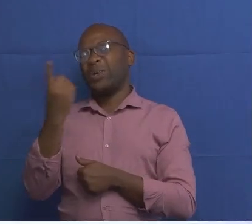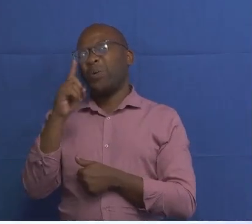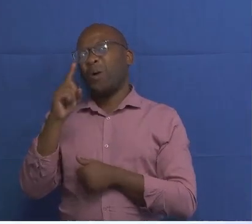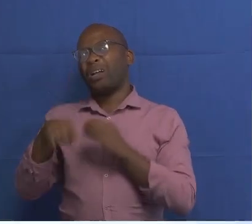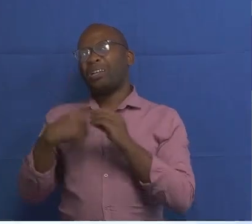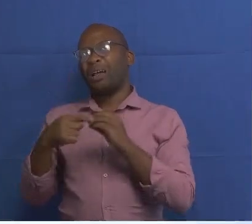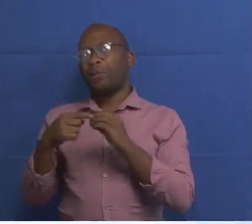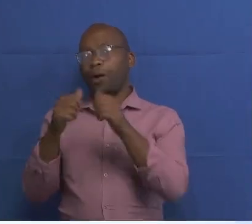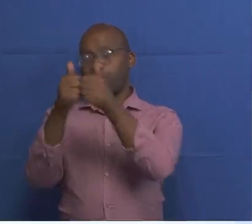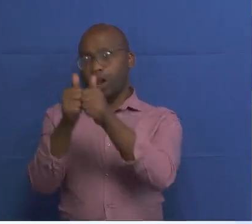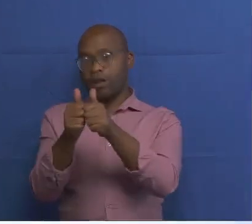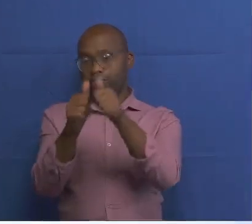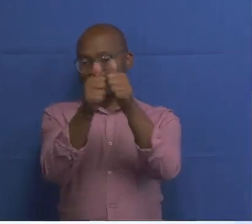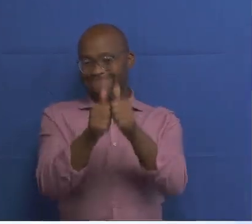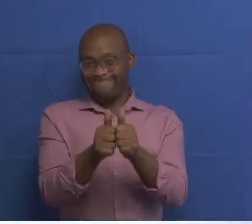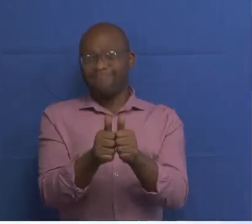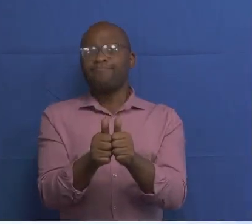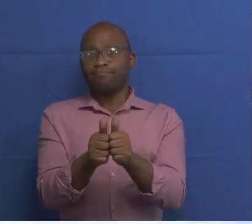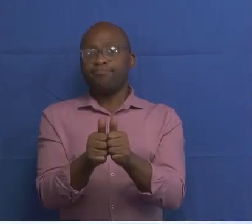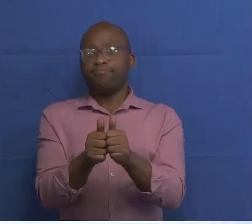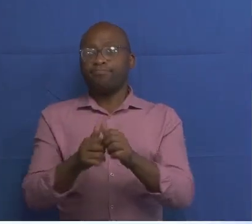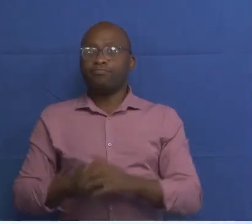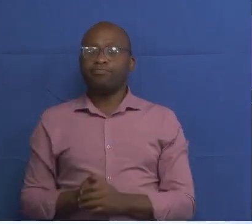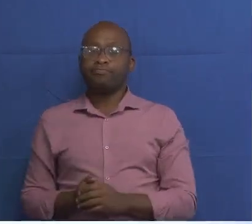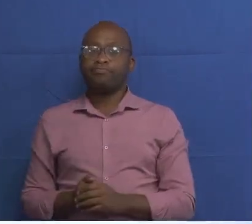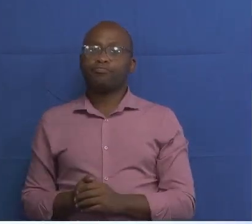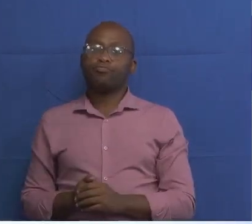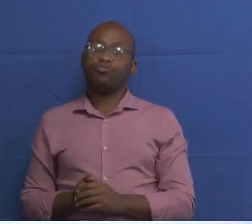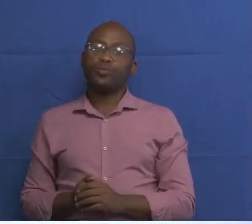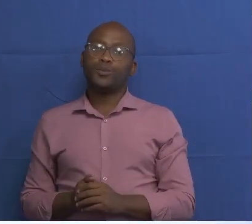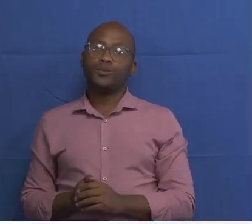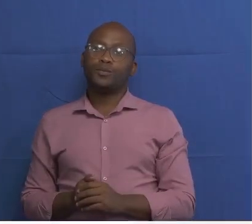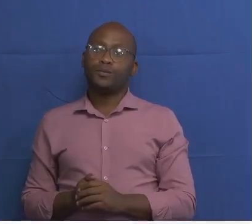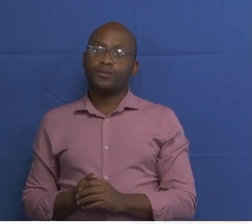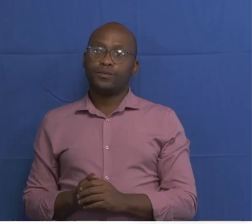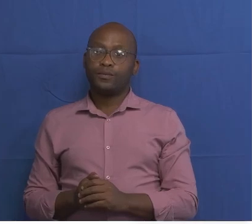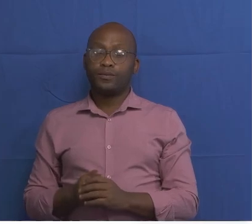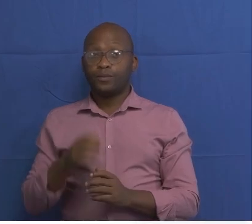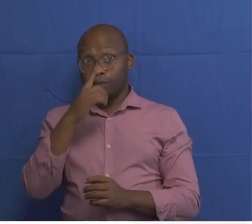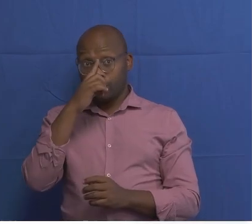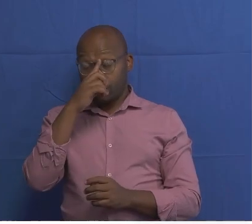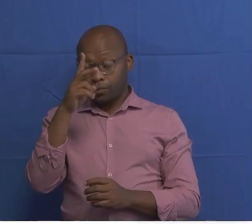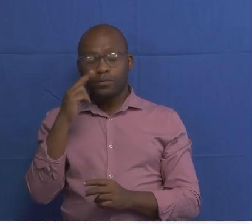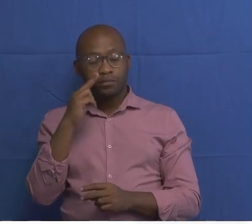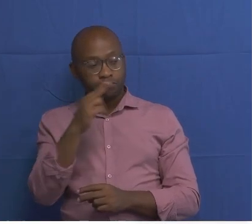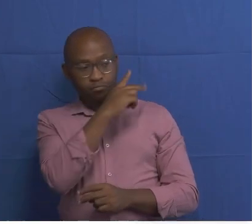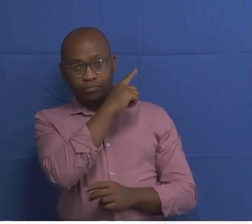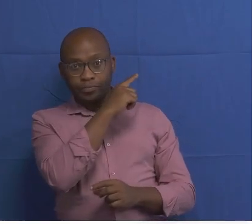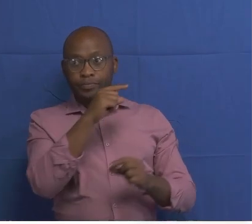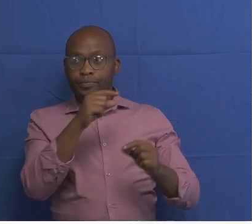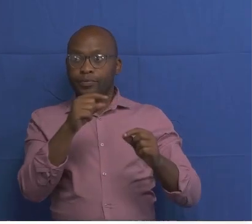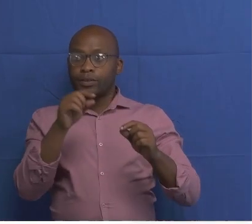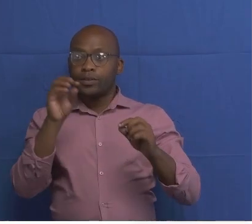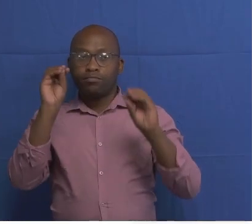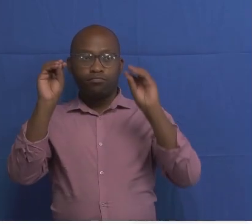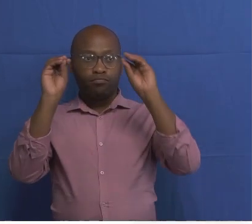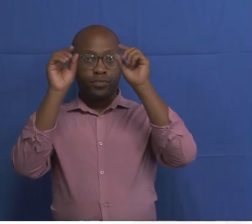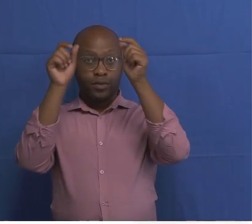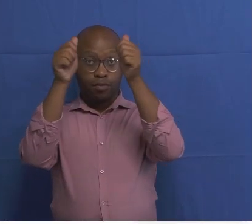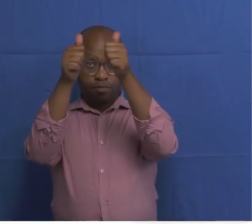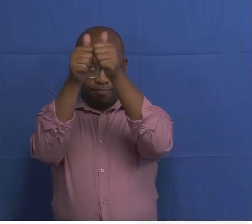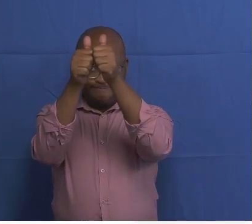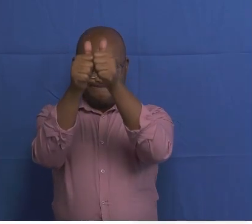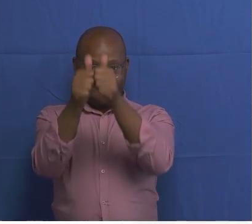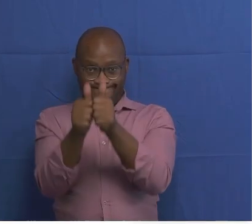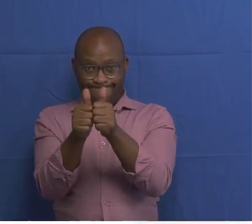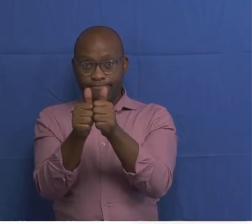our activity is saying the paired alleles in the diagram below represent a gene.